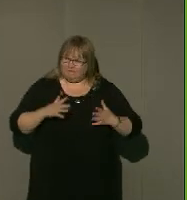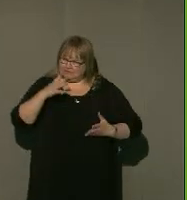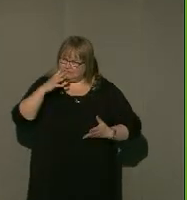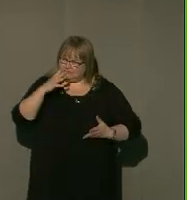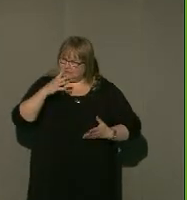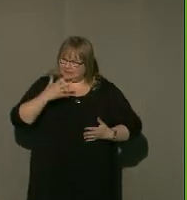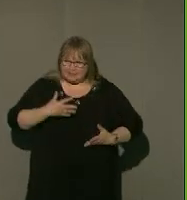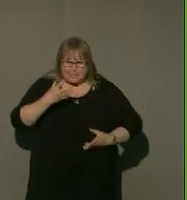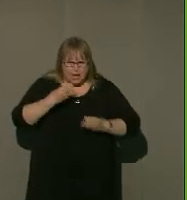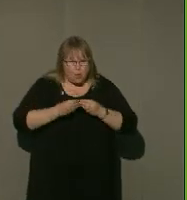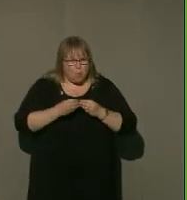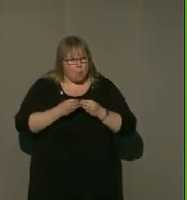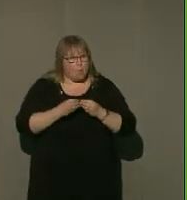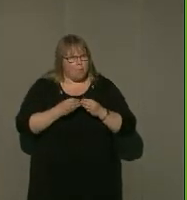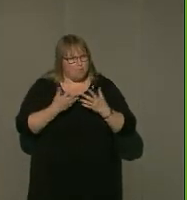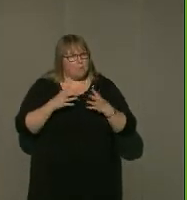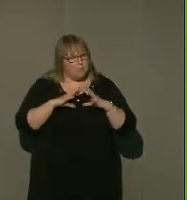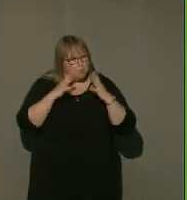10 amendments